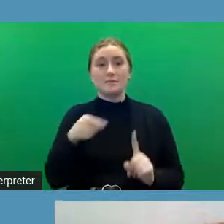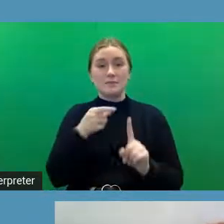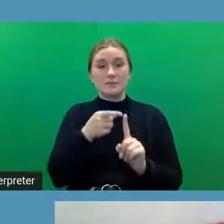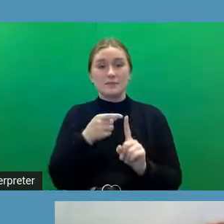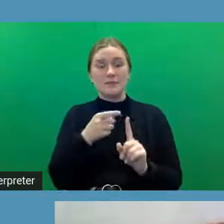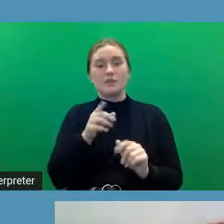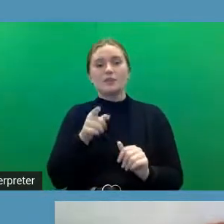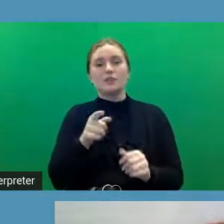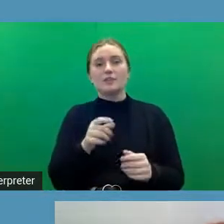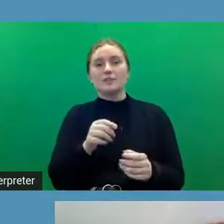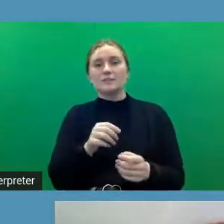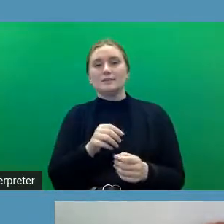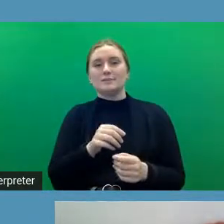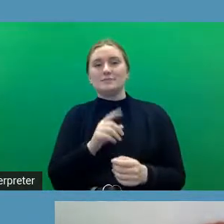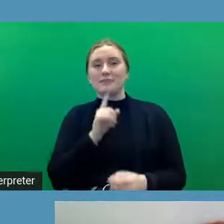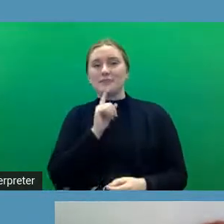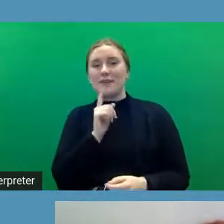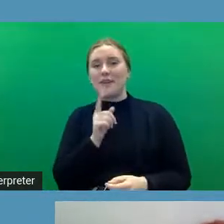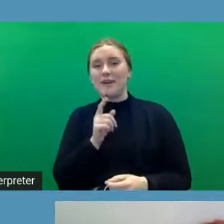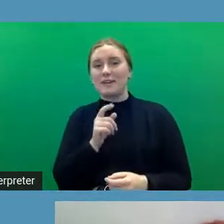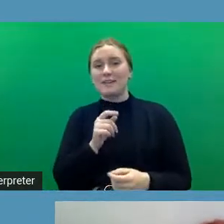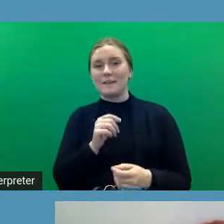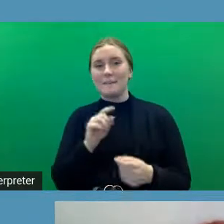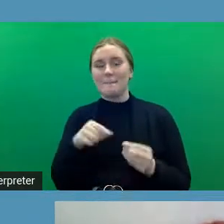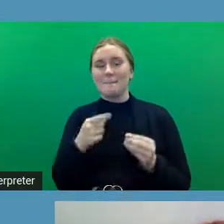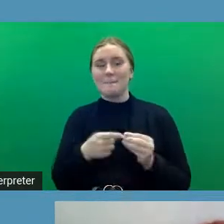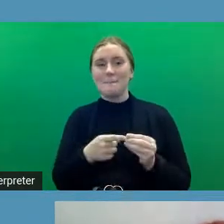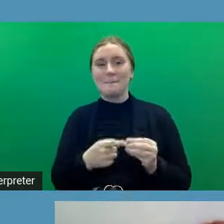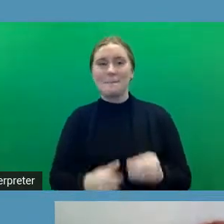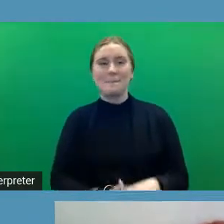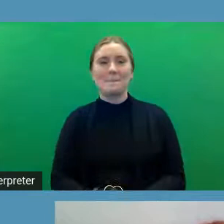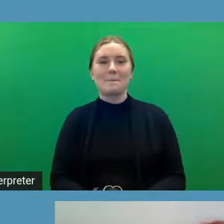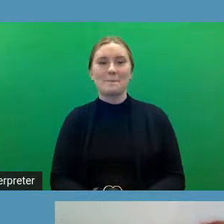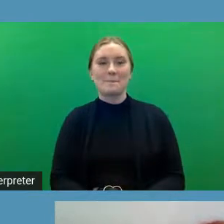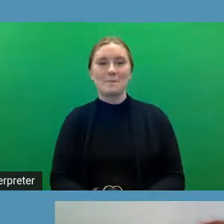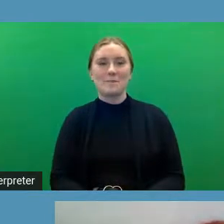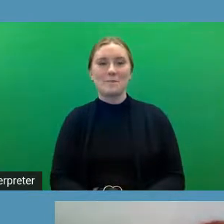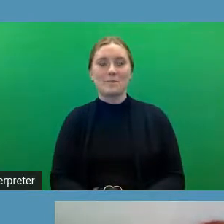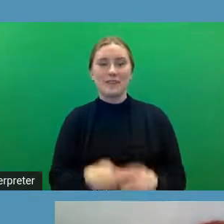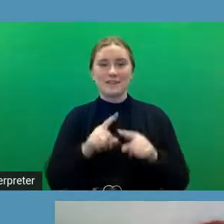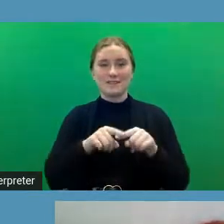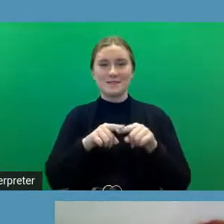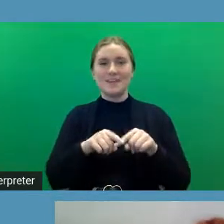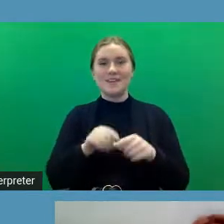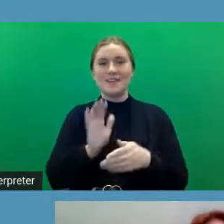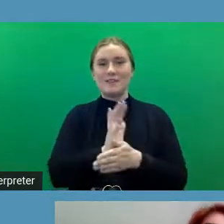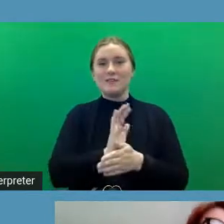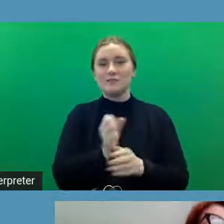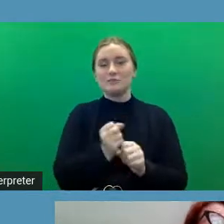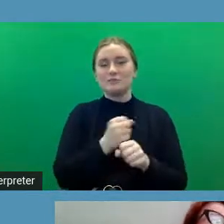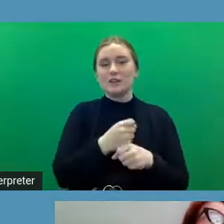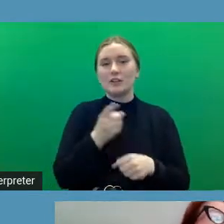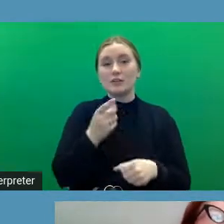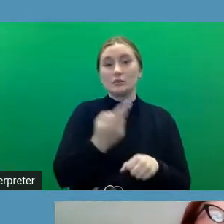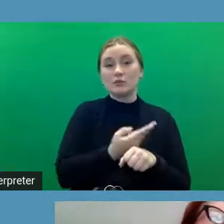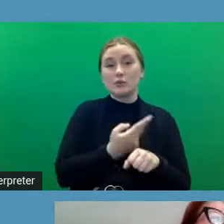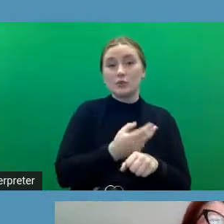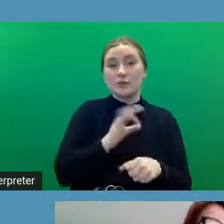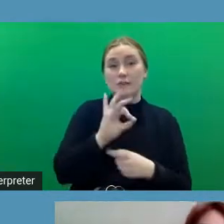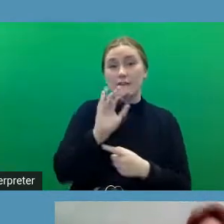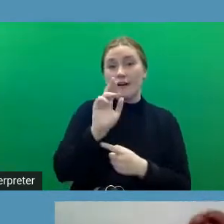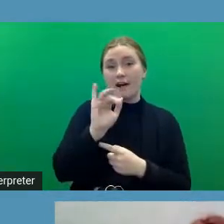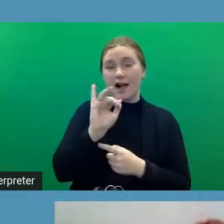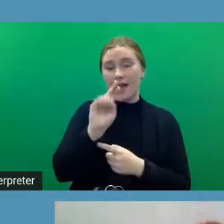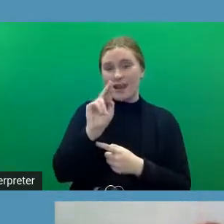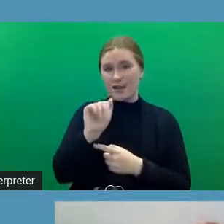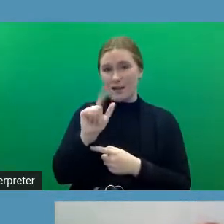how on how to do that is also dependent on your video production methodology. Are you using Final Cut? Are you using